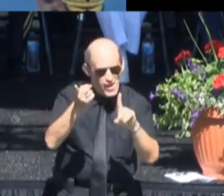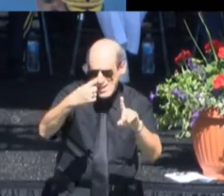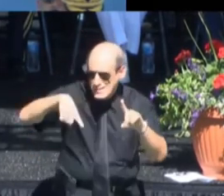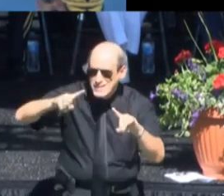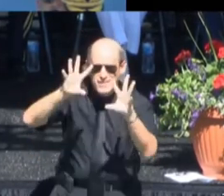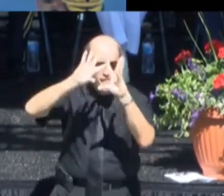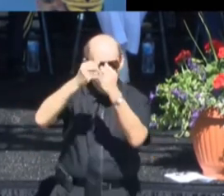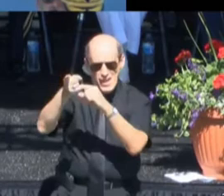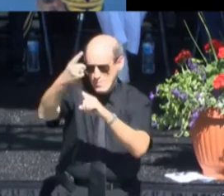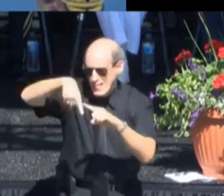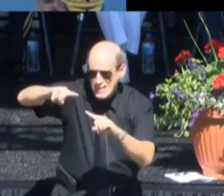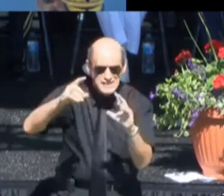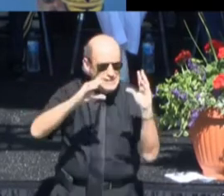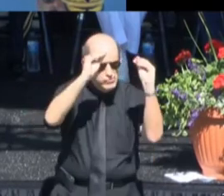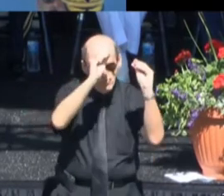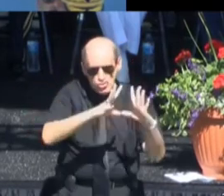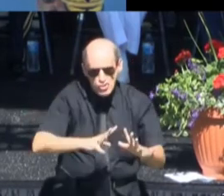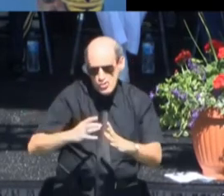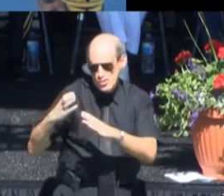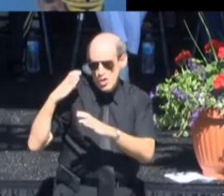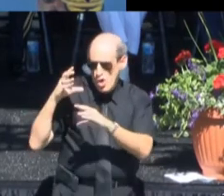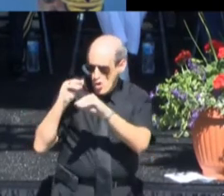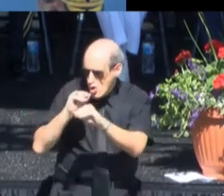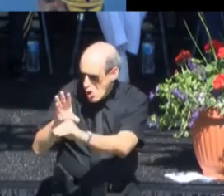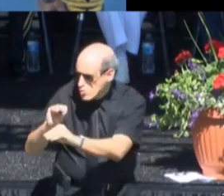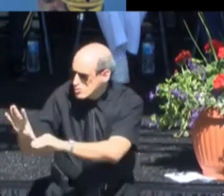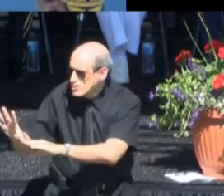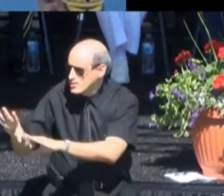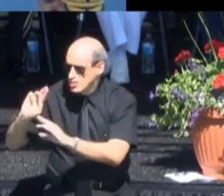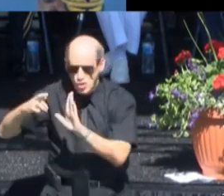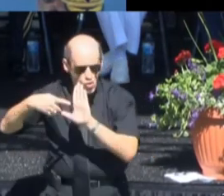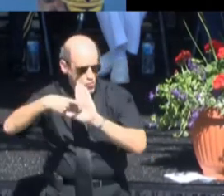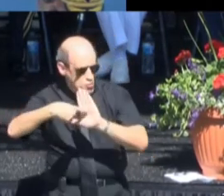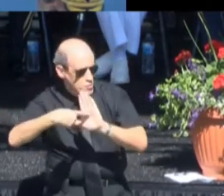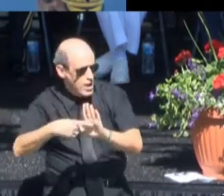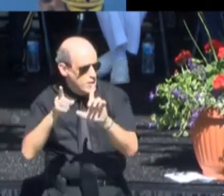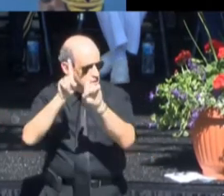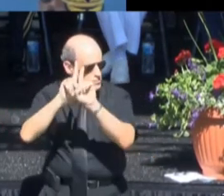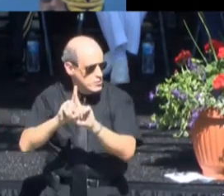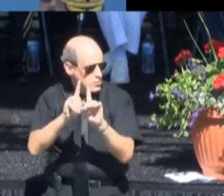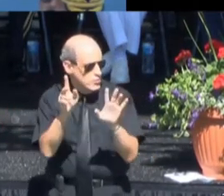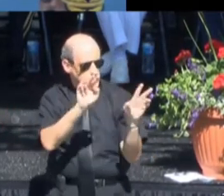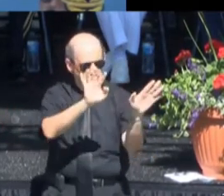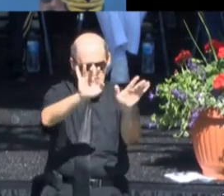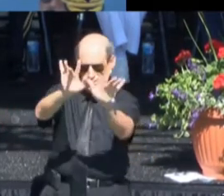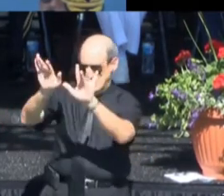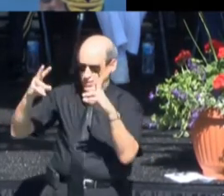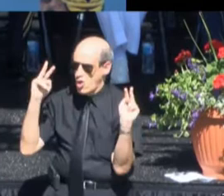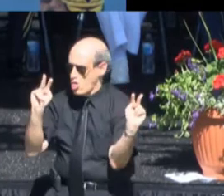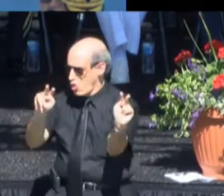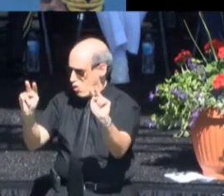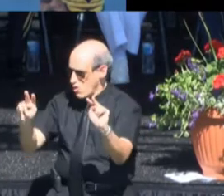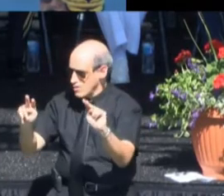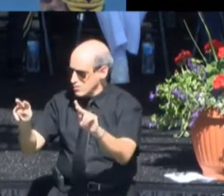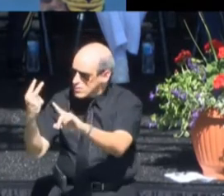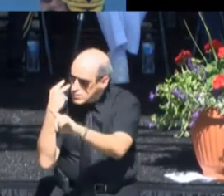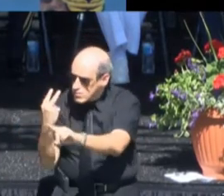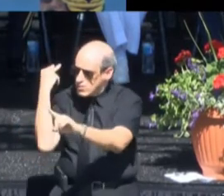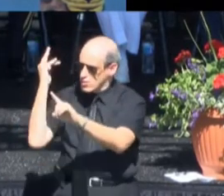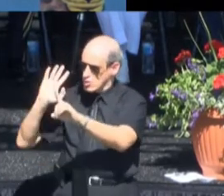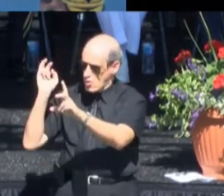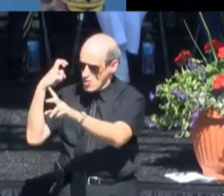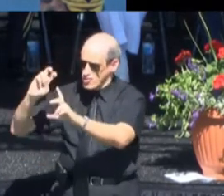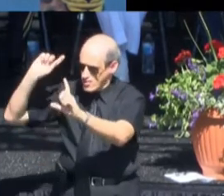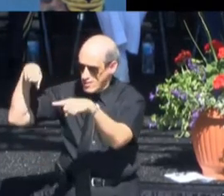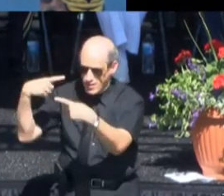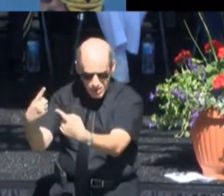your families, your teachers, your coaches, your role models and mentors. Think back on the journey.